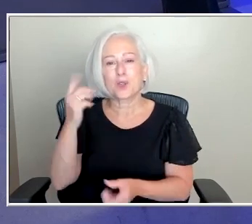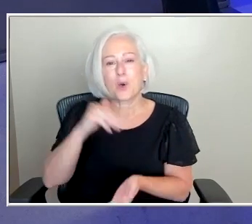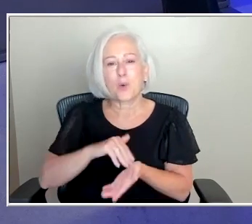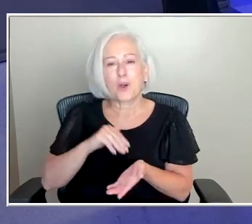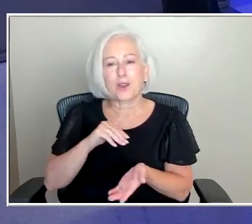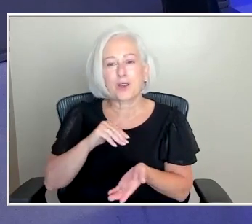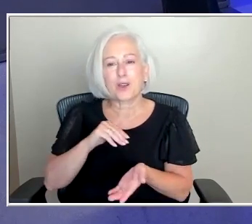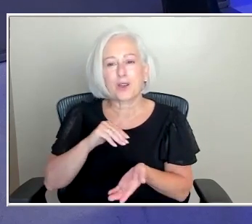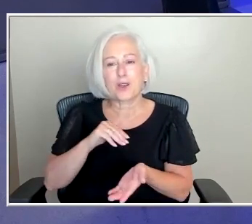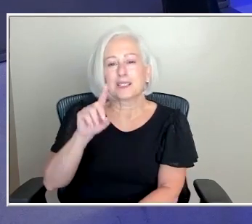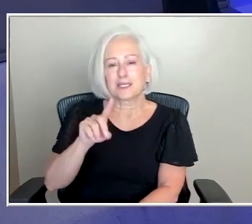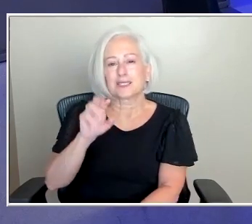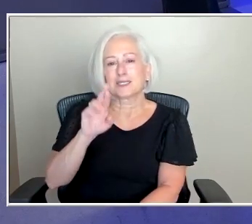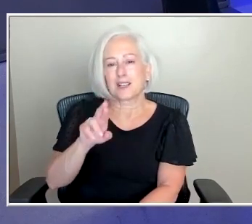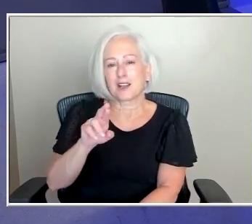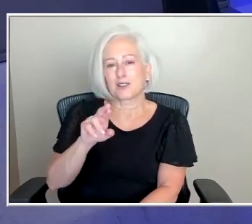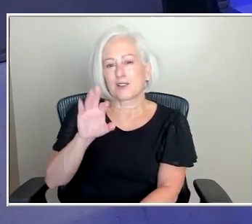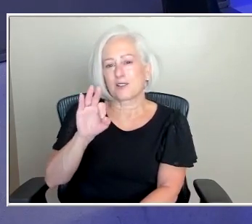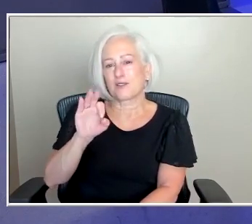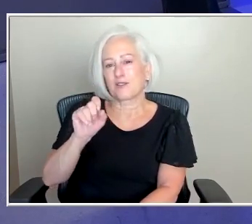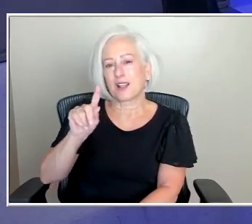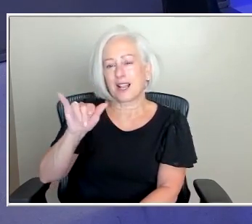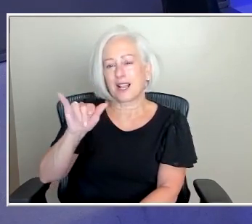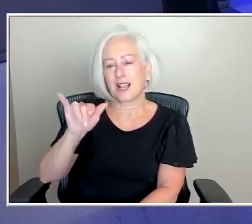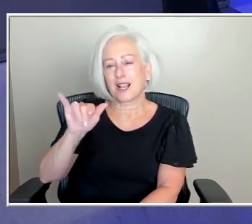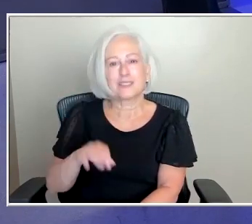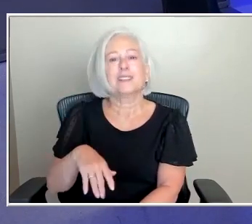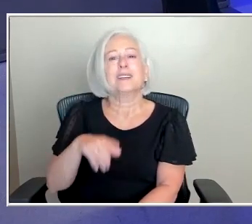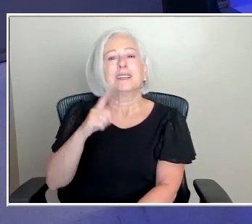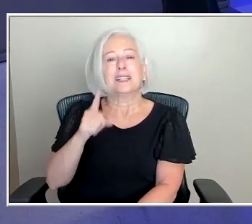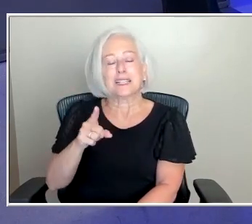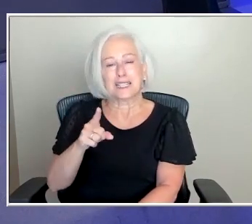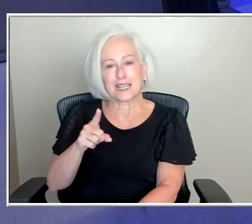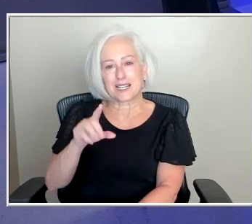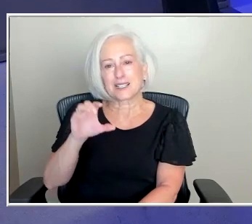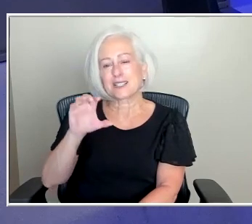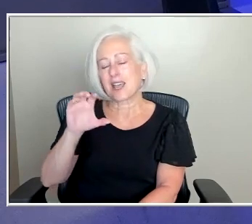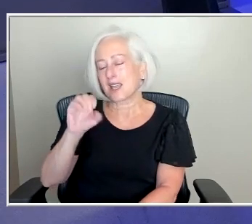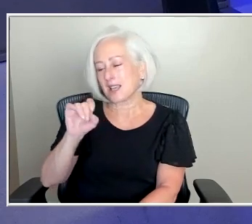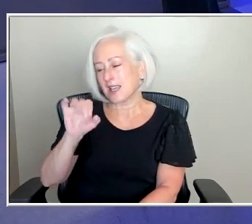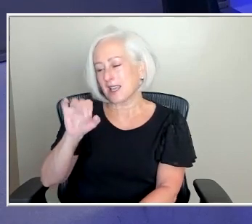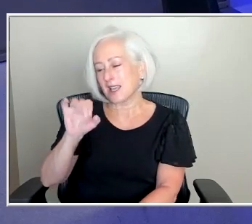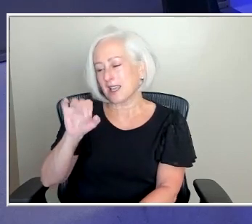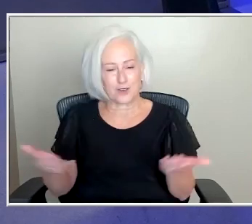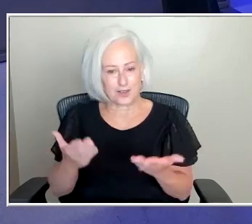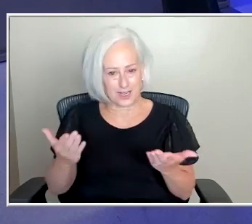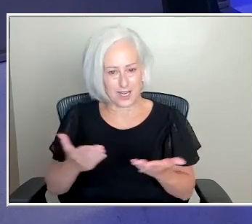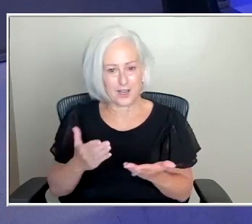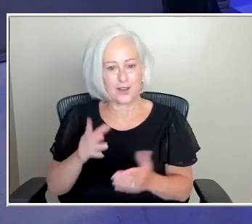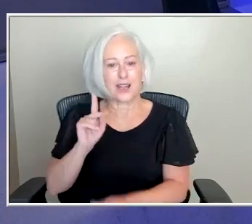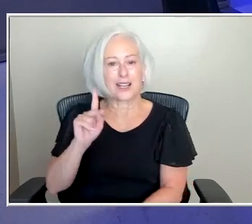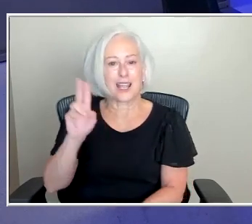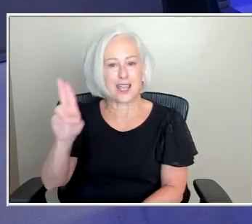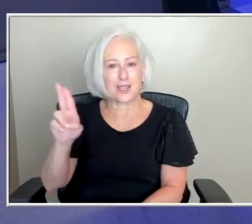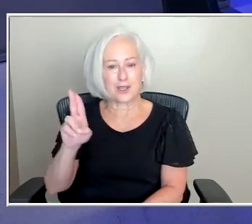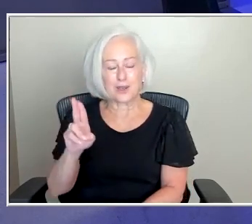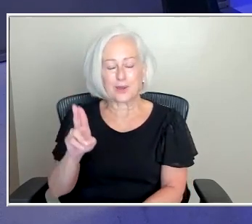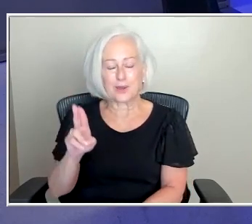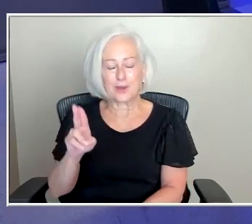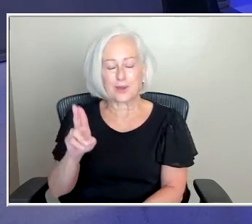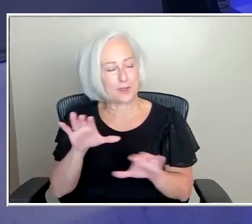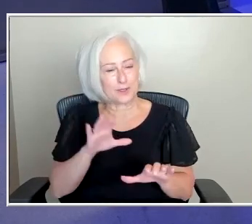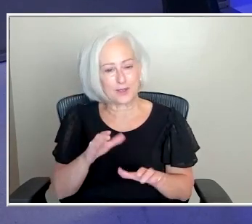is a hematologist and medical oncologist here at the University of Kansas Cancer Center. Dr. Lutfi, how are you? Very good, thank you. Good to see Greg sitting here,